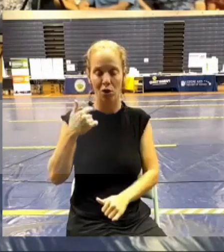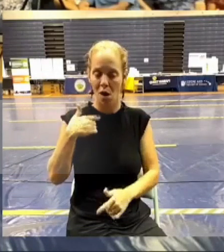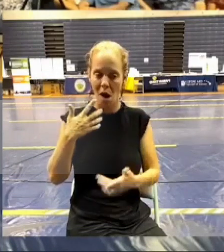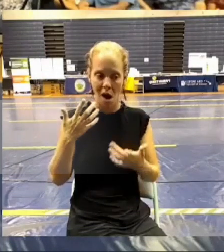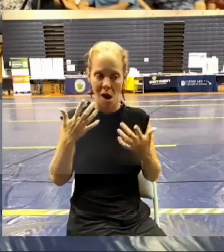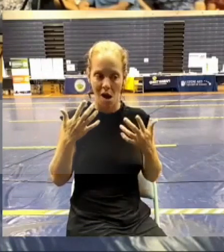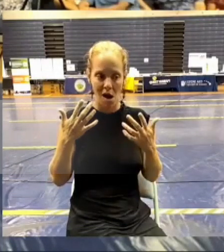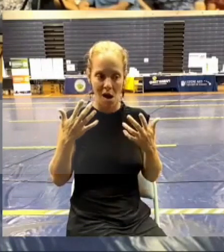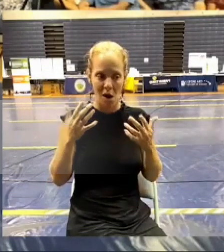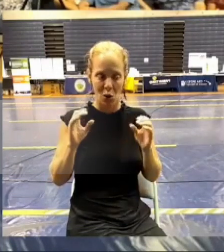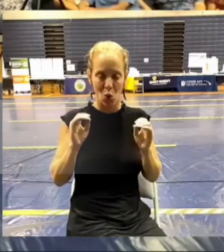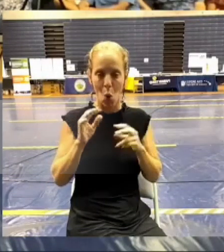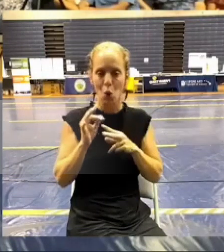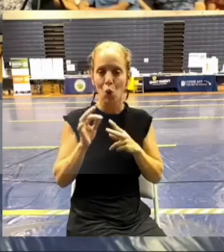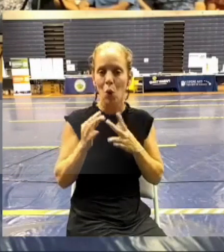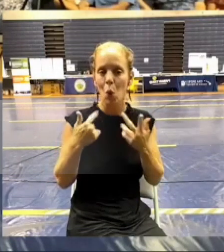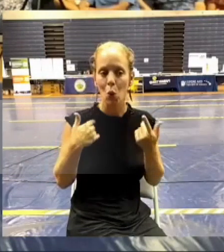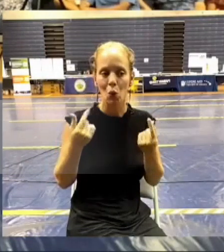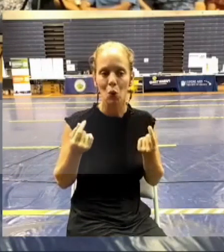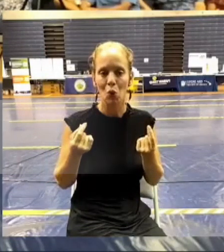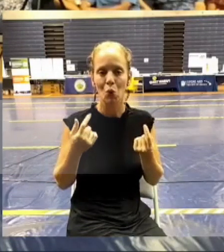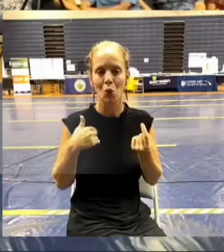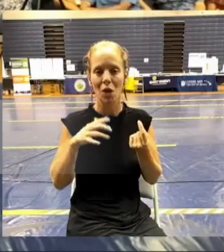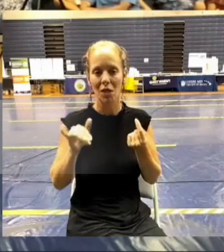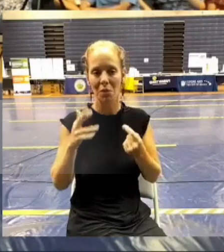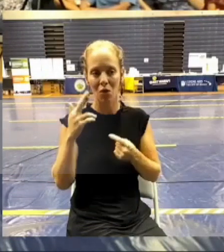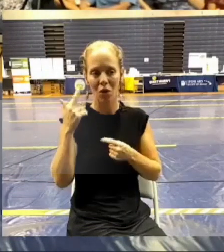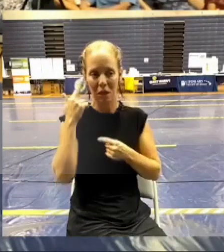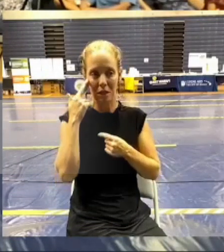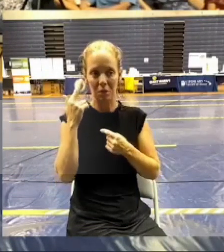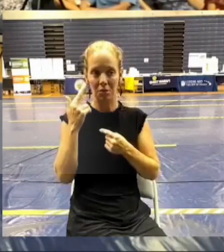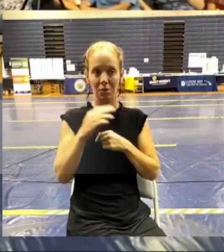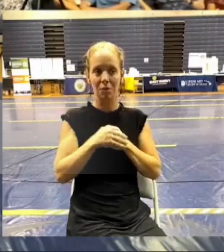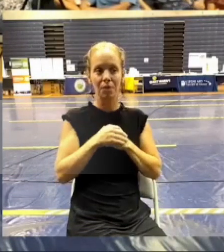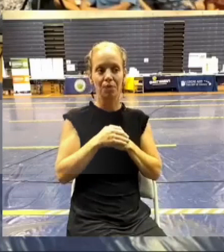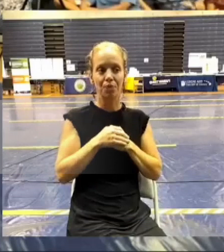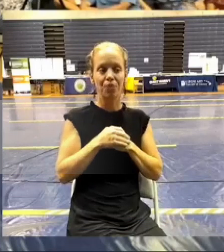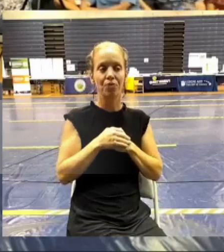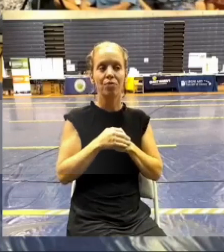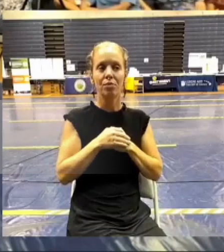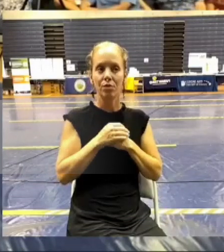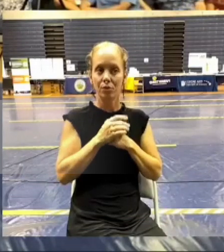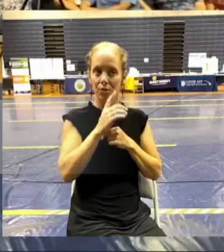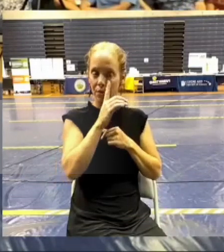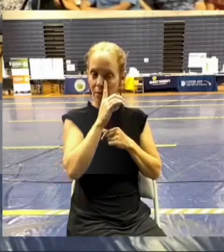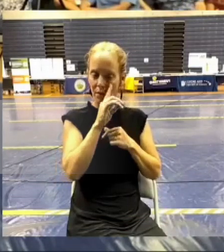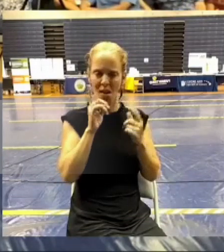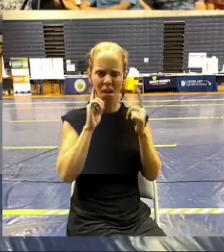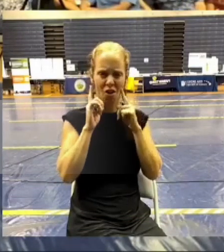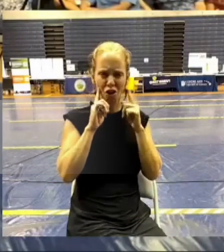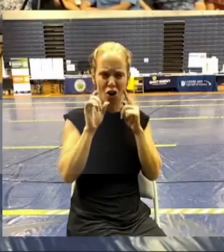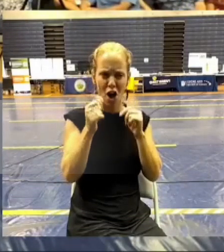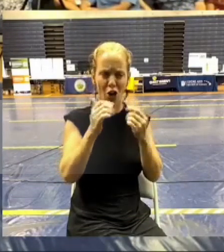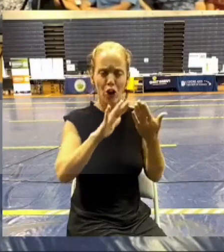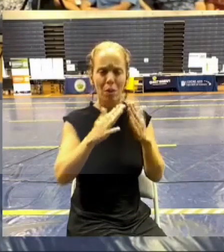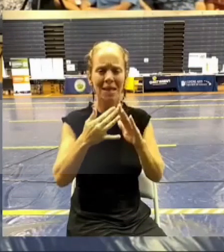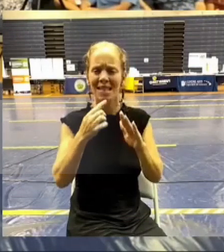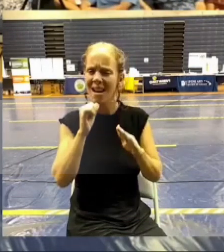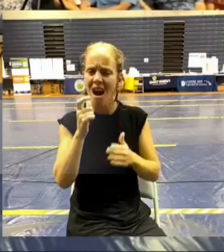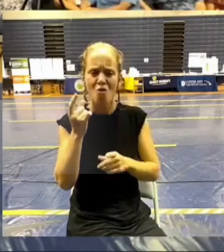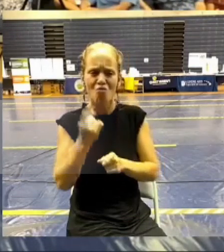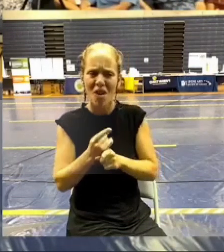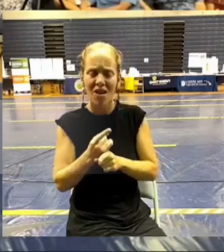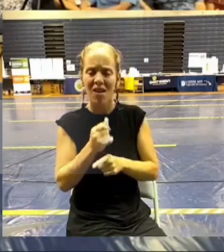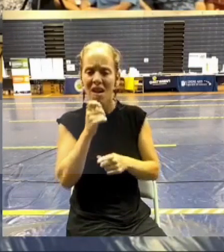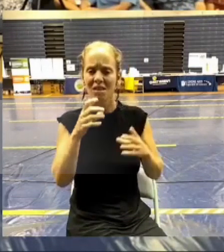choice. What am I supposed to do? That was my reason. Then I've been here. I heard from other people like, hey, that's not right.